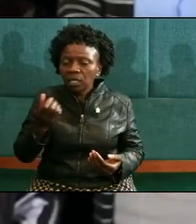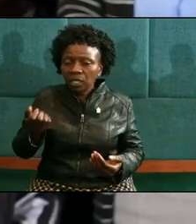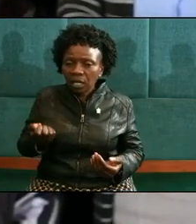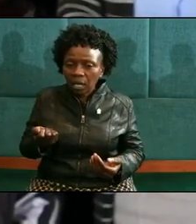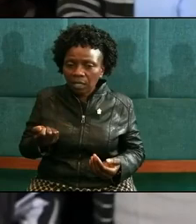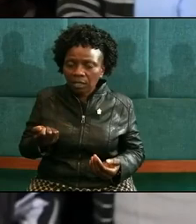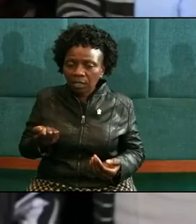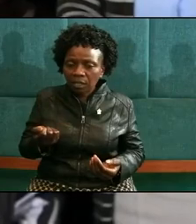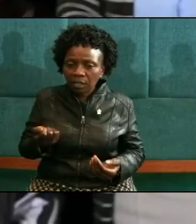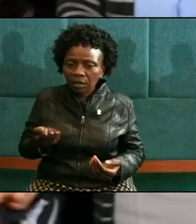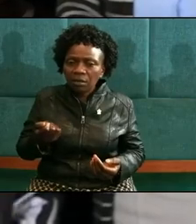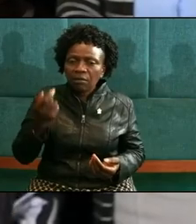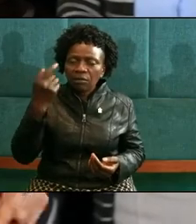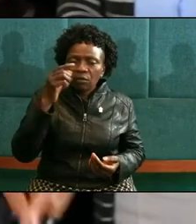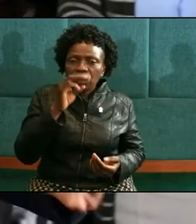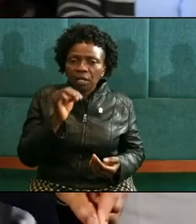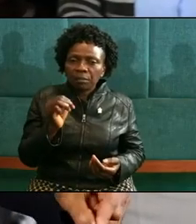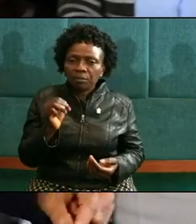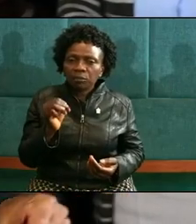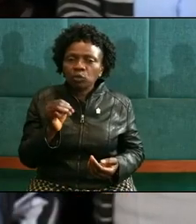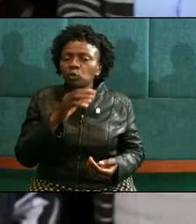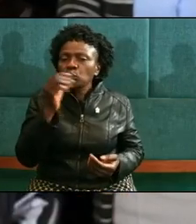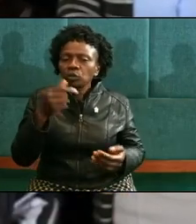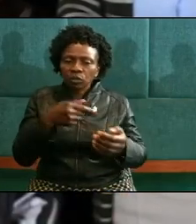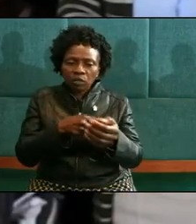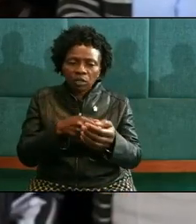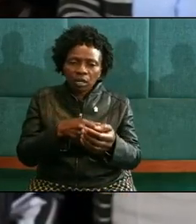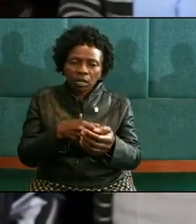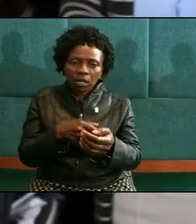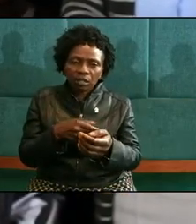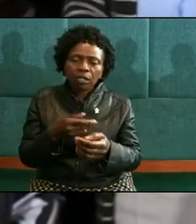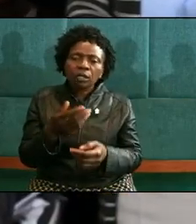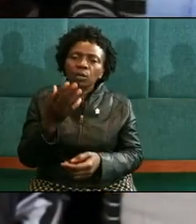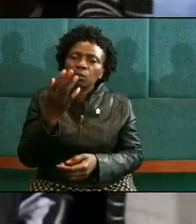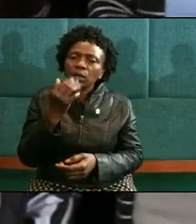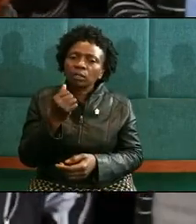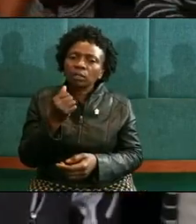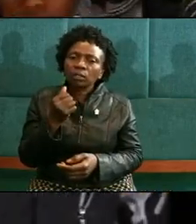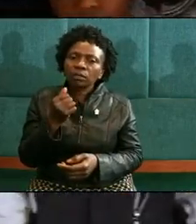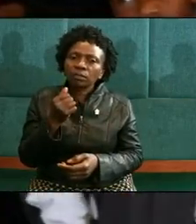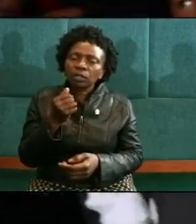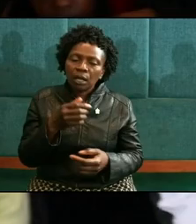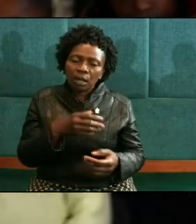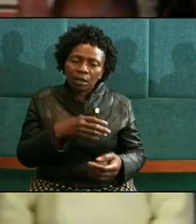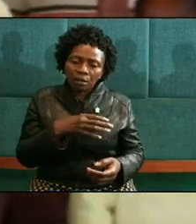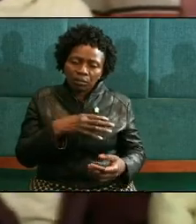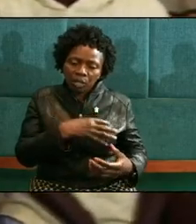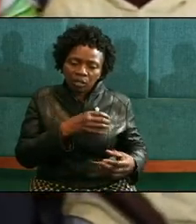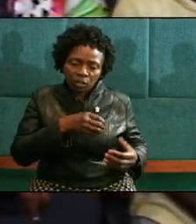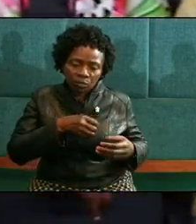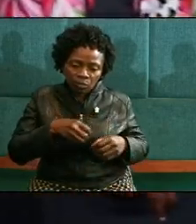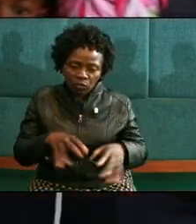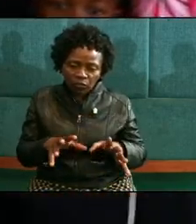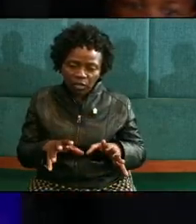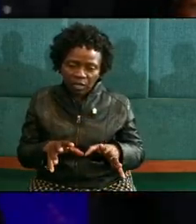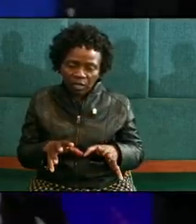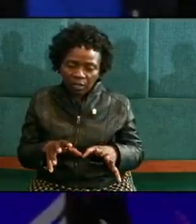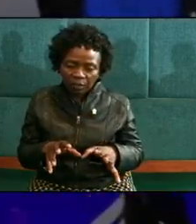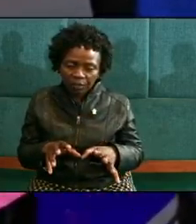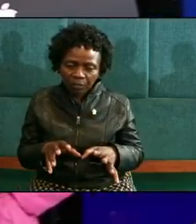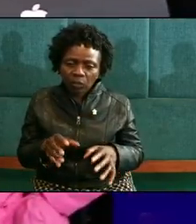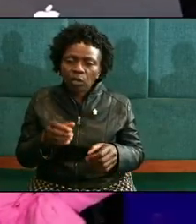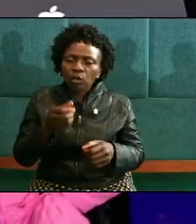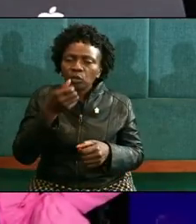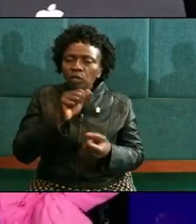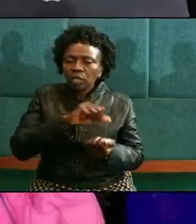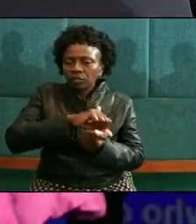breasts because they want to be a boy. This is the age to which we have come,